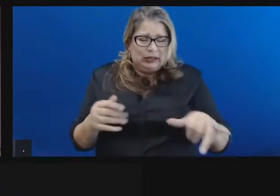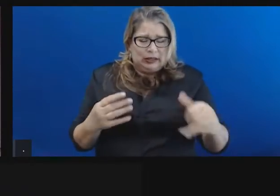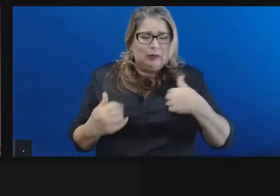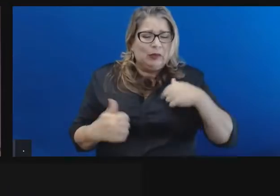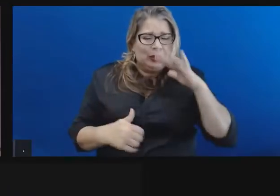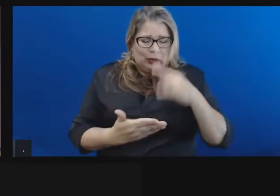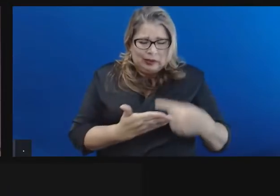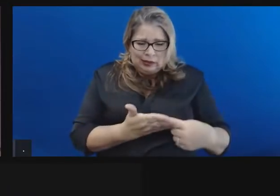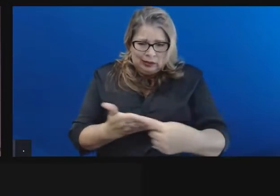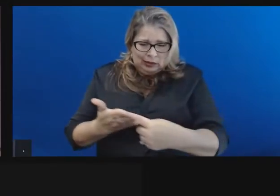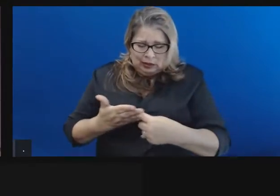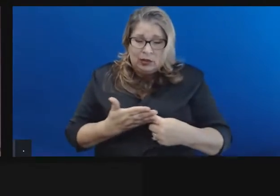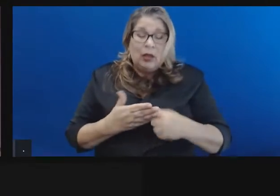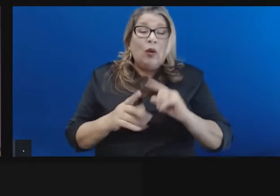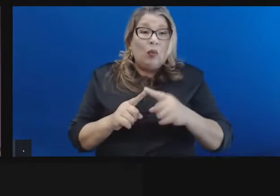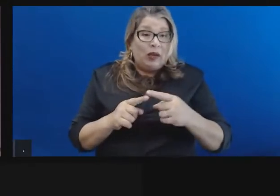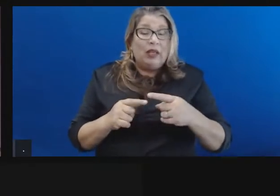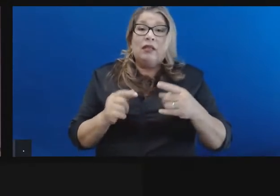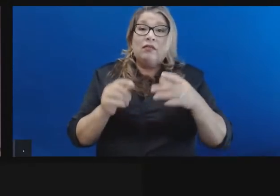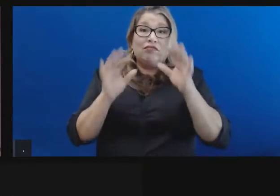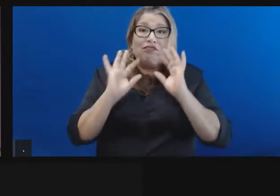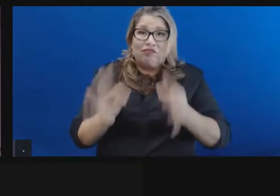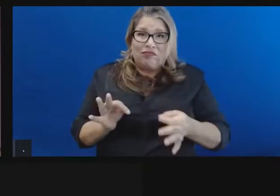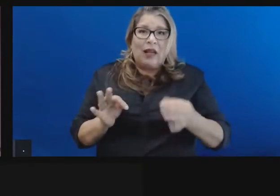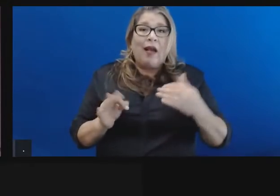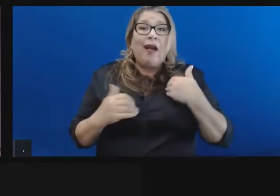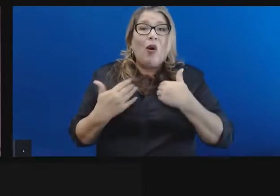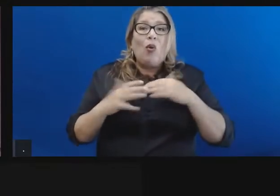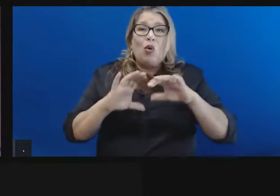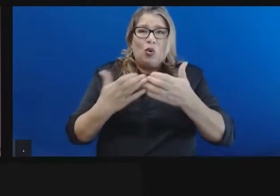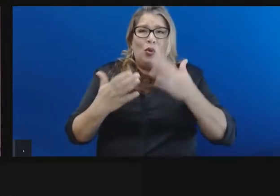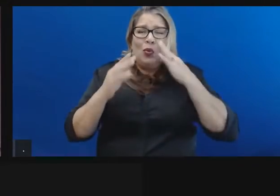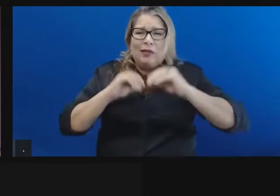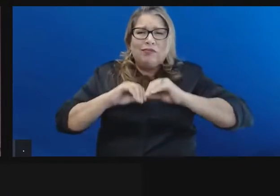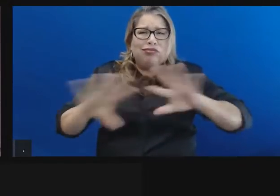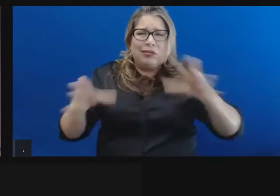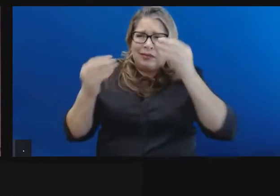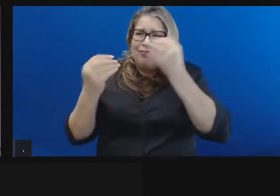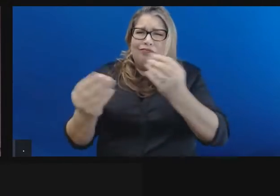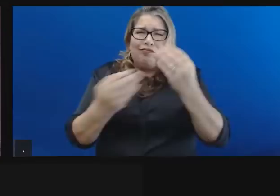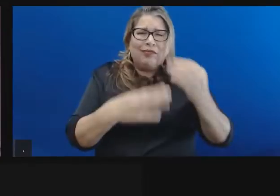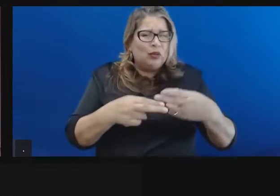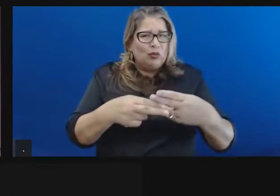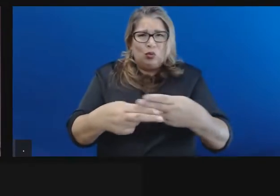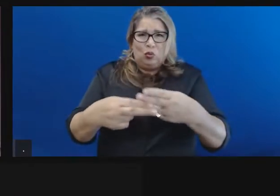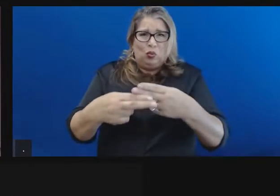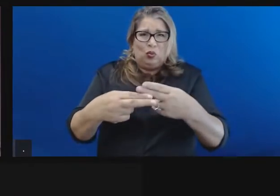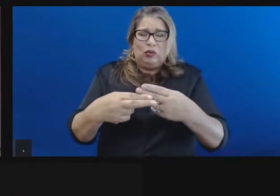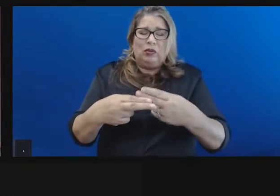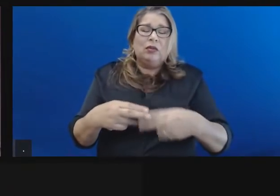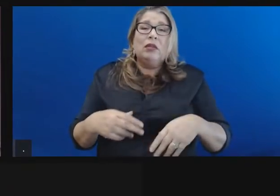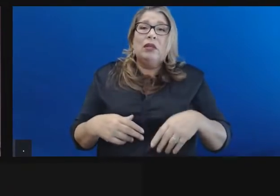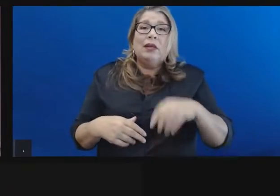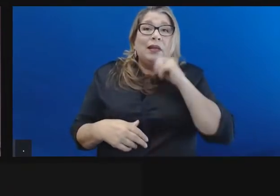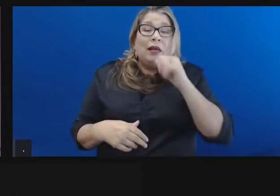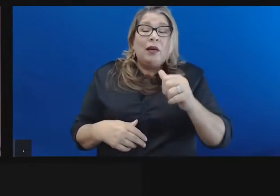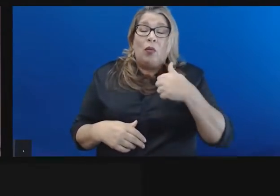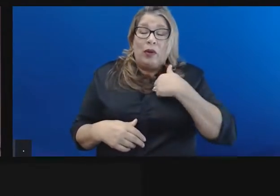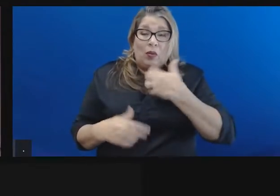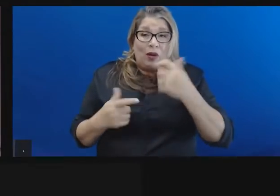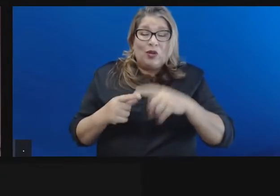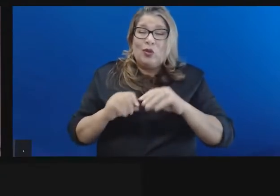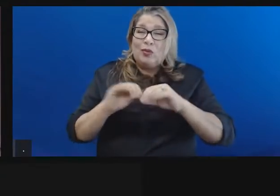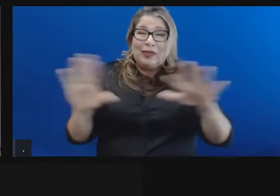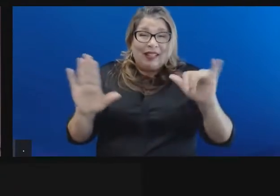groups immediately, and the hope is that we can begin to implement them statewide, not county by county, but statewide,